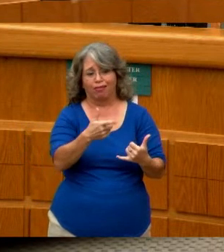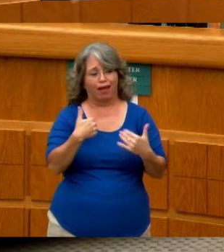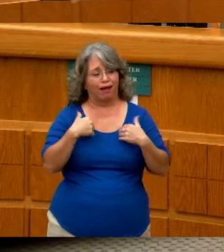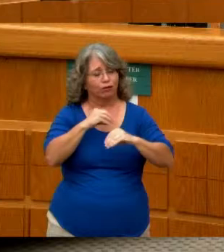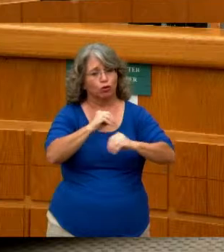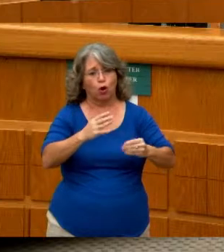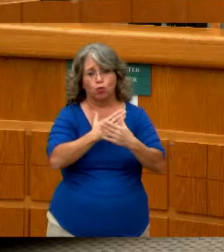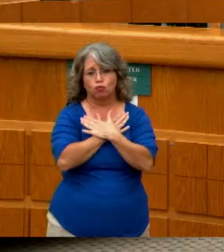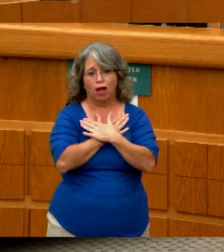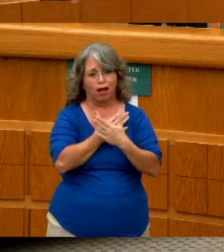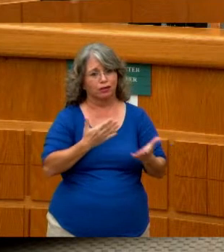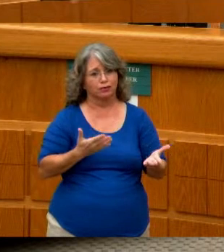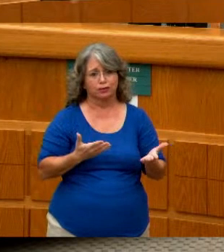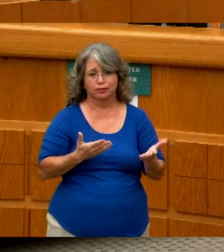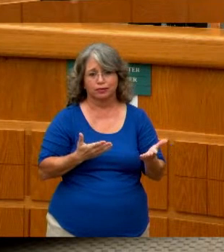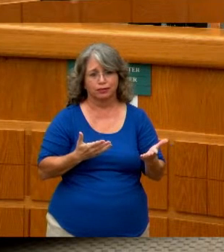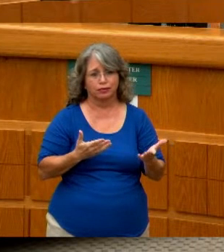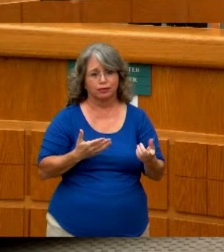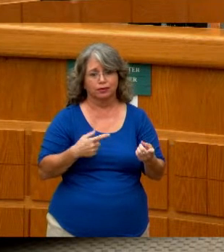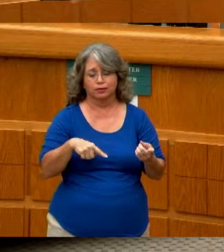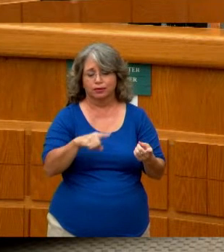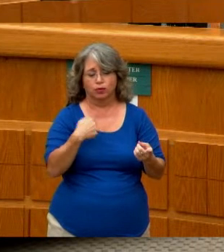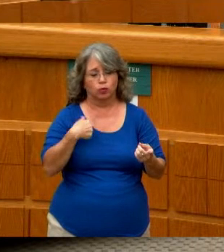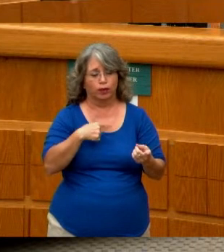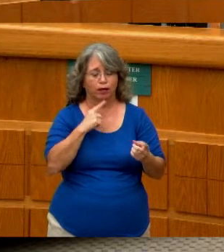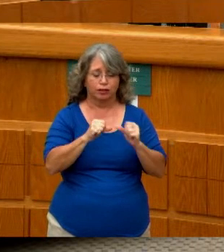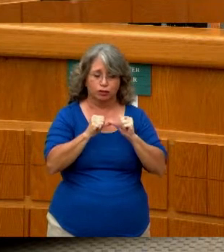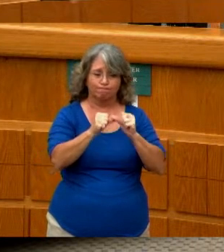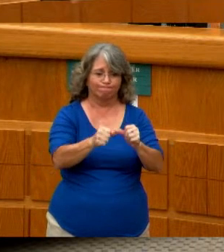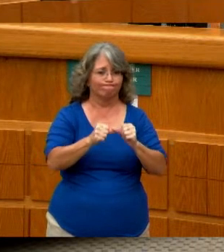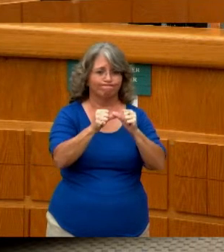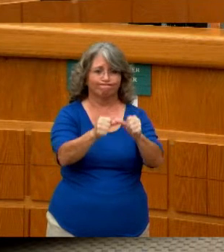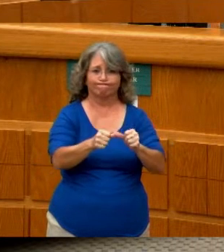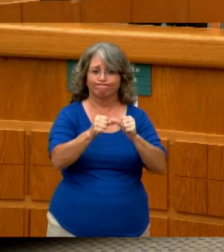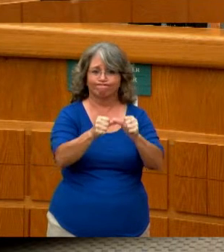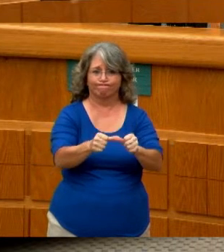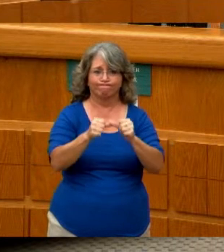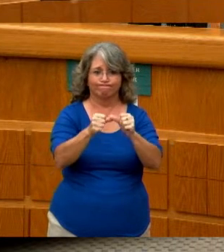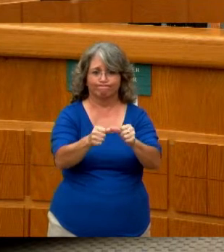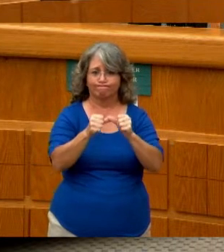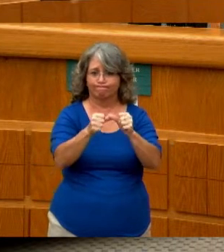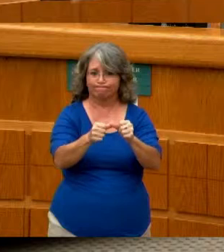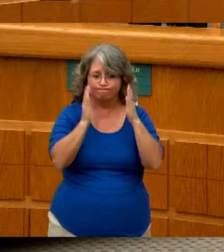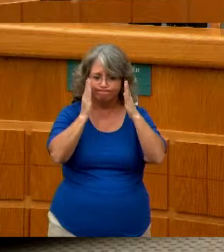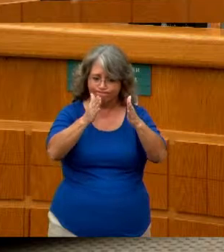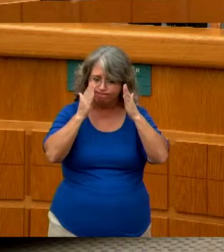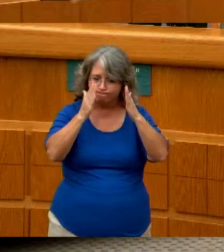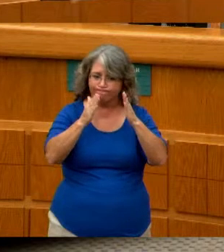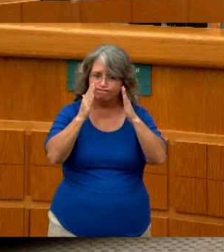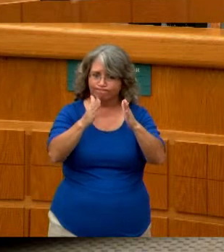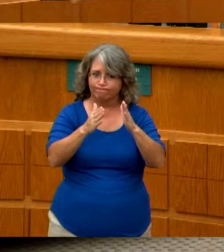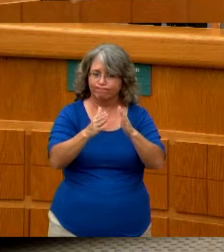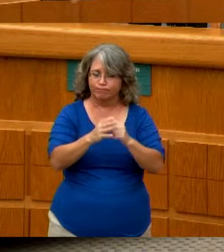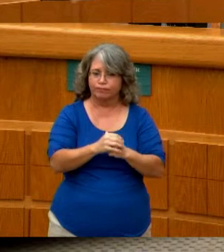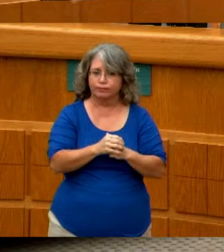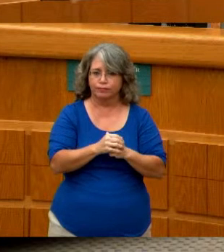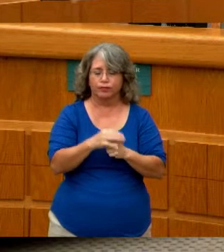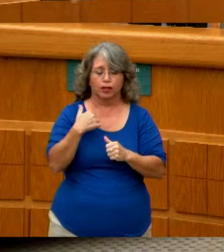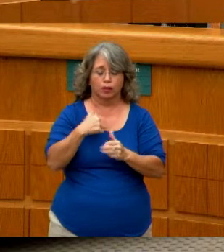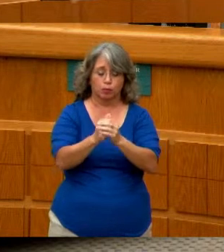now, there are no breaks and there are no rest for the weary. We are in full stop, complete vigilance